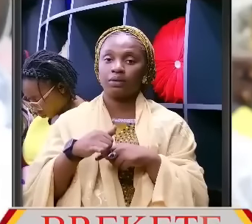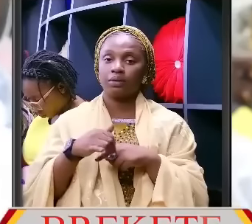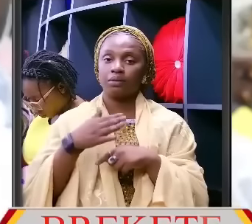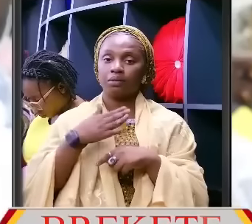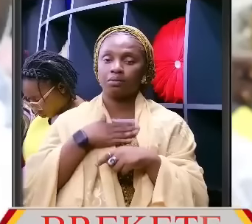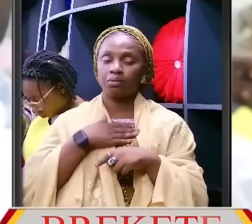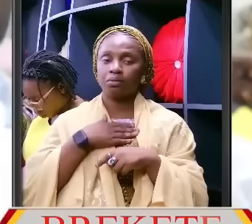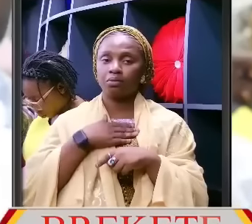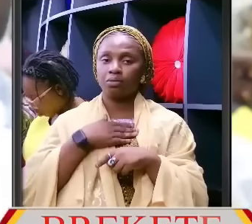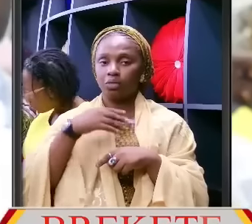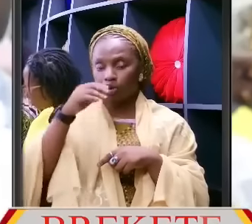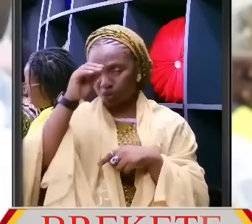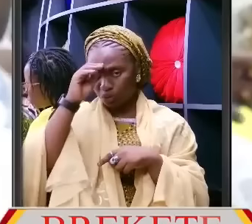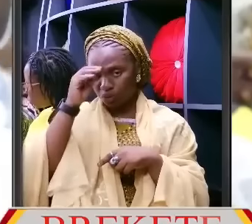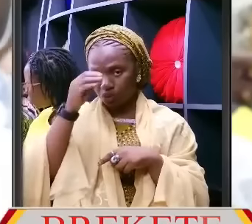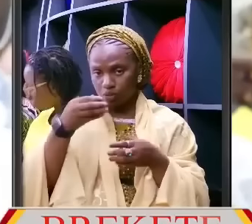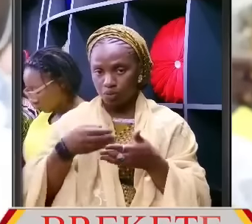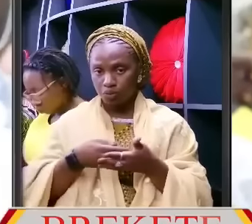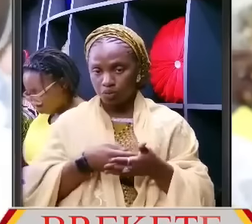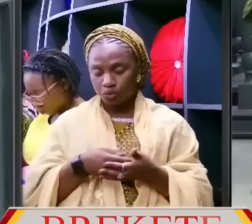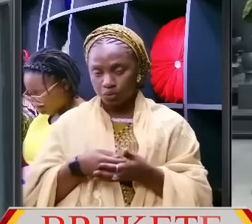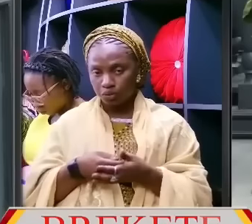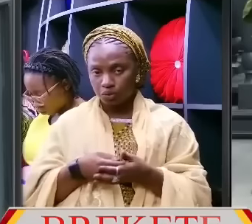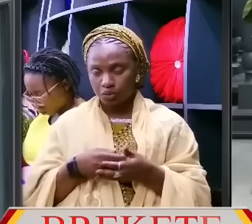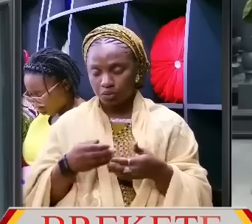my son, make you leave the house.